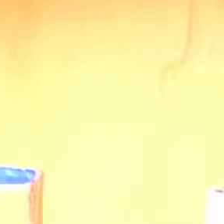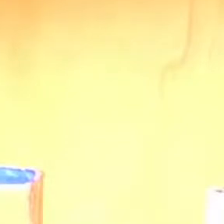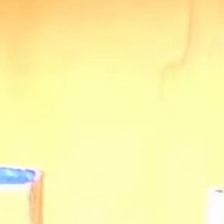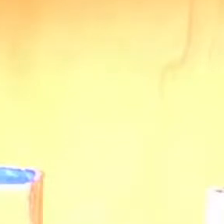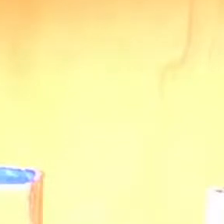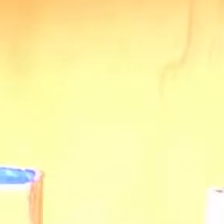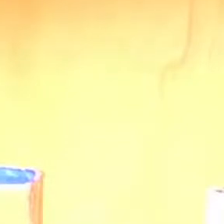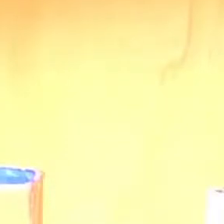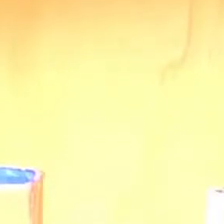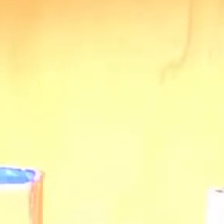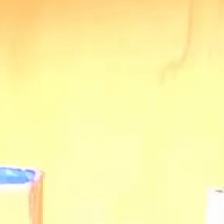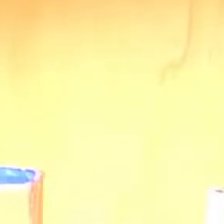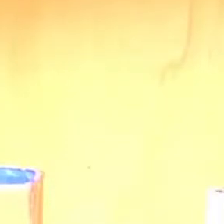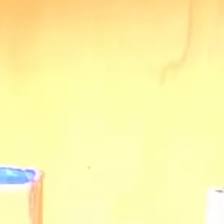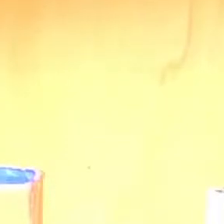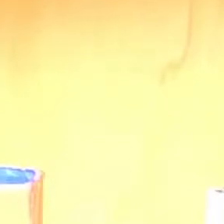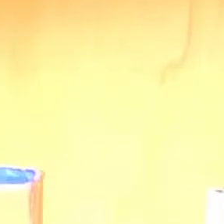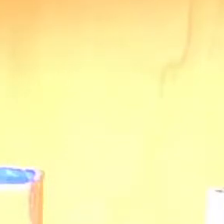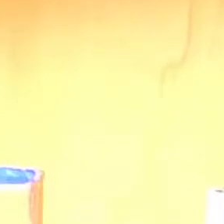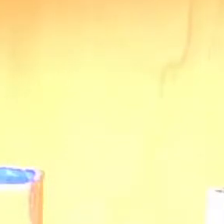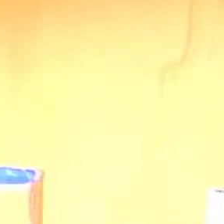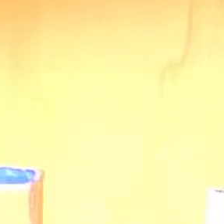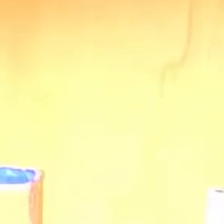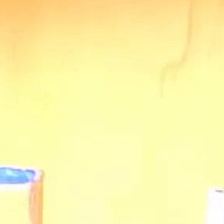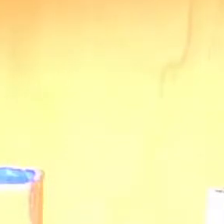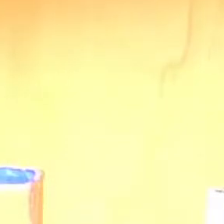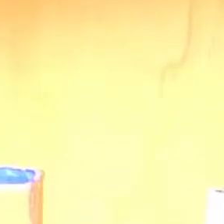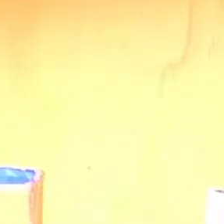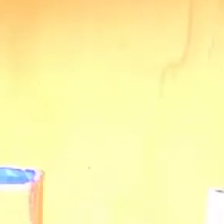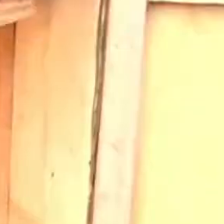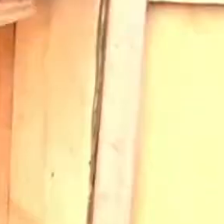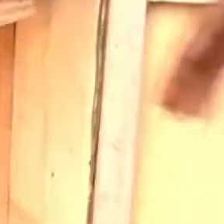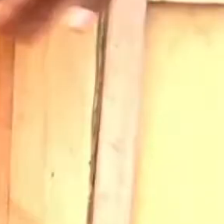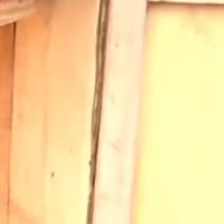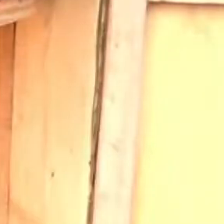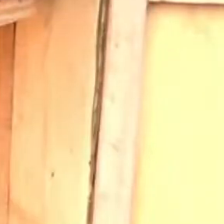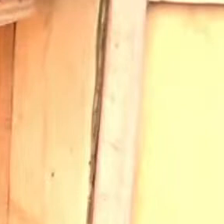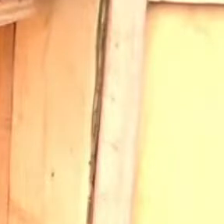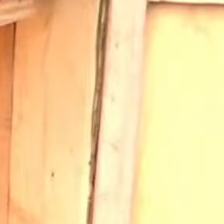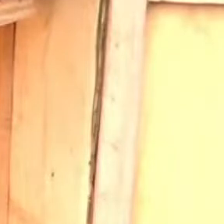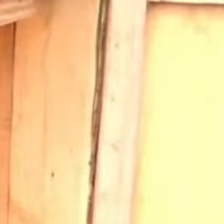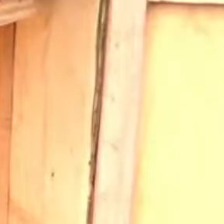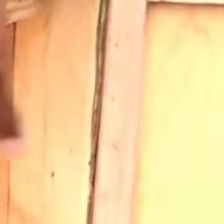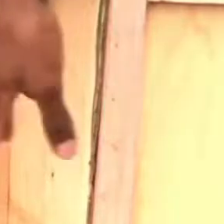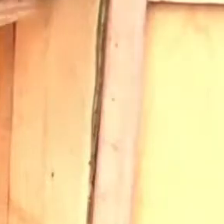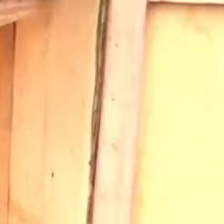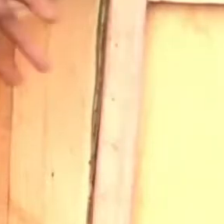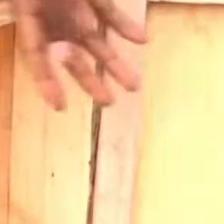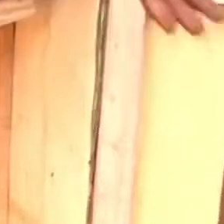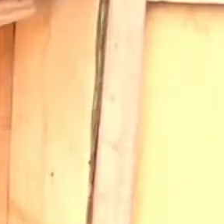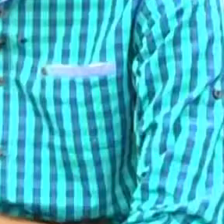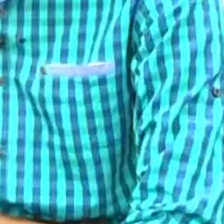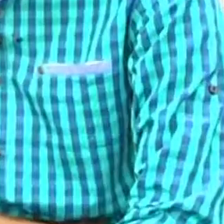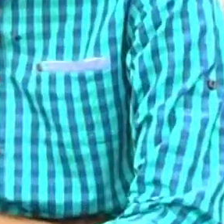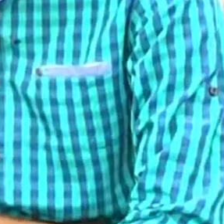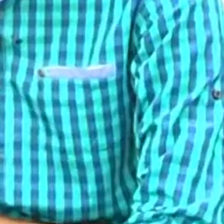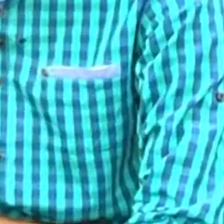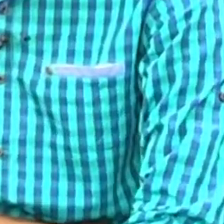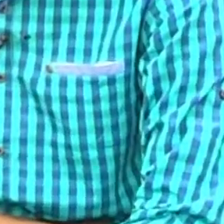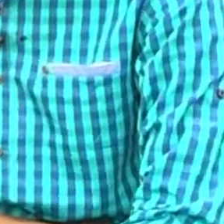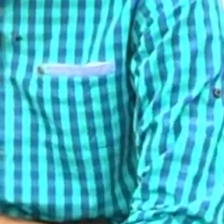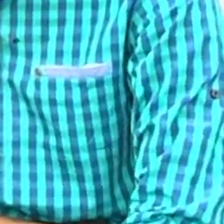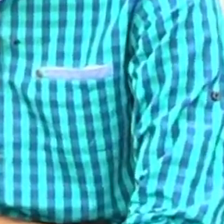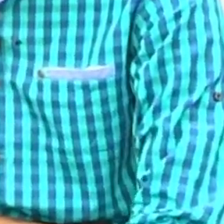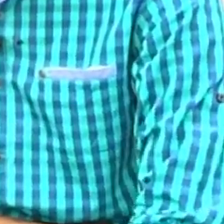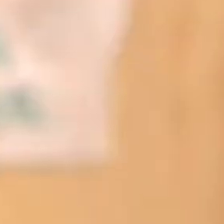help girls during their menstruation period, especially girls from informal settlement